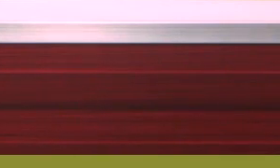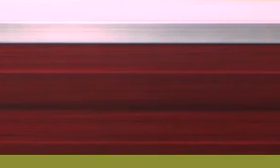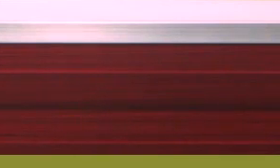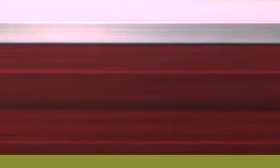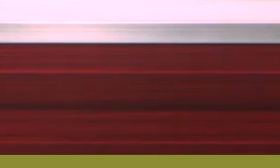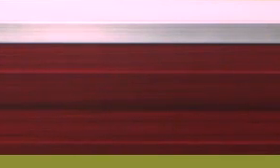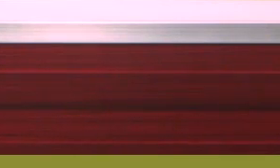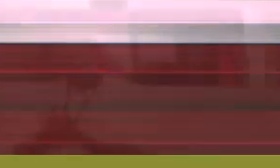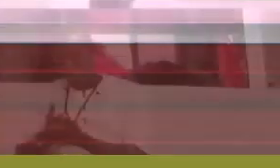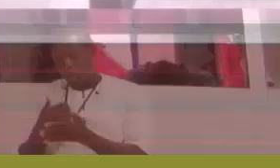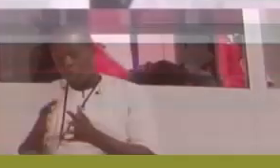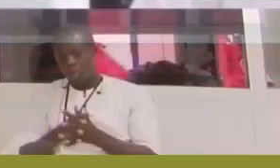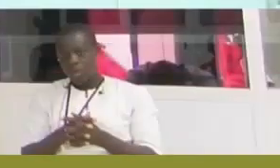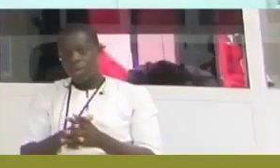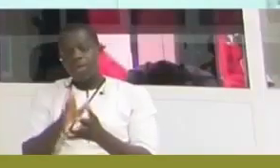more.